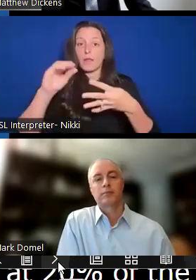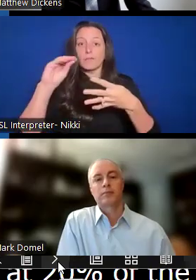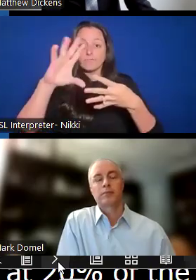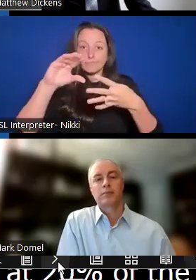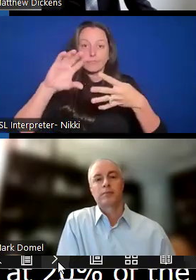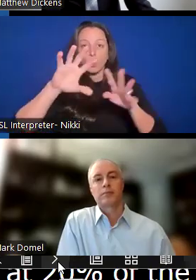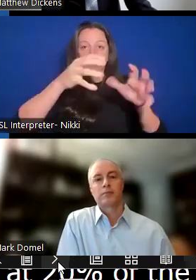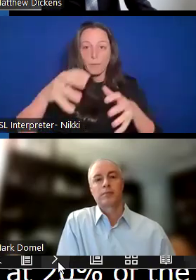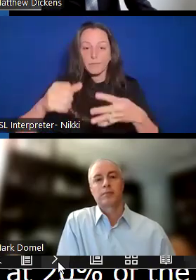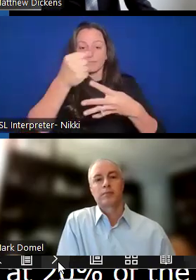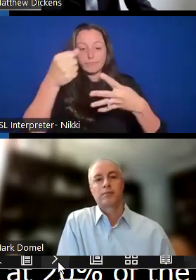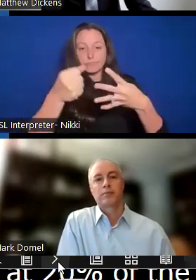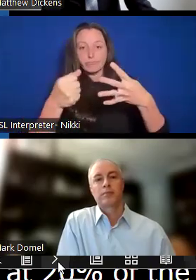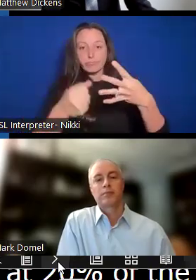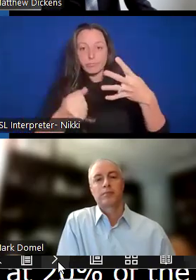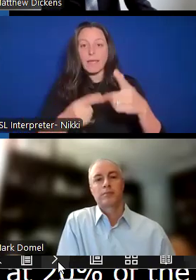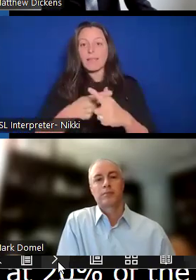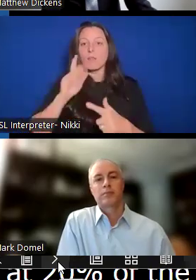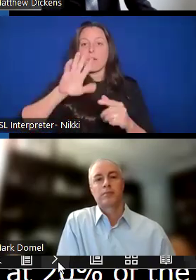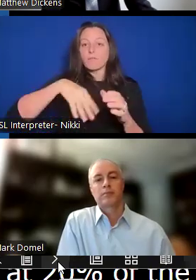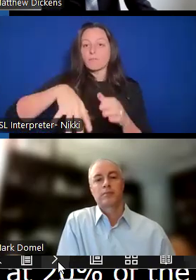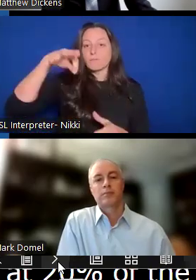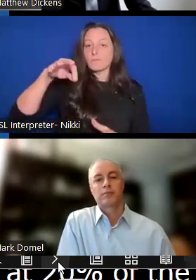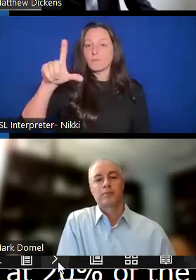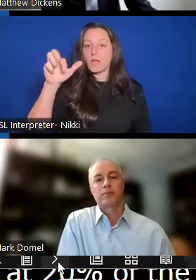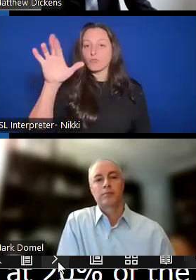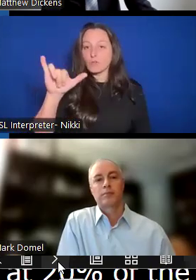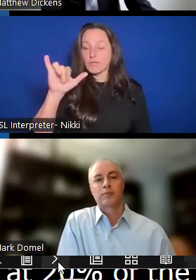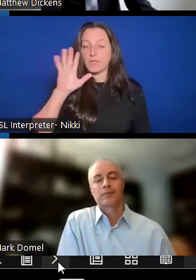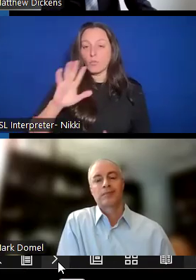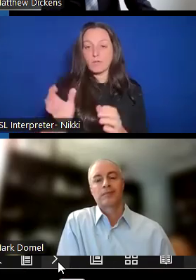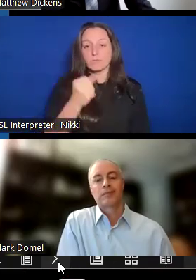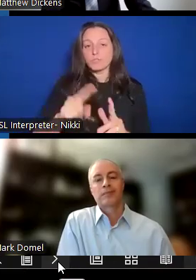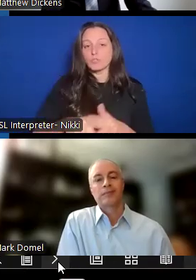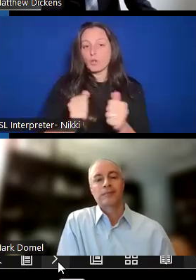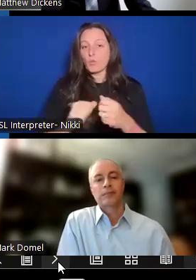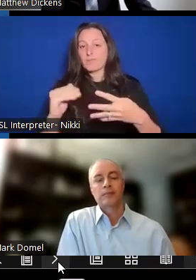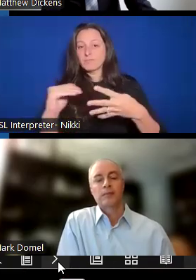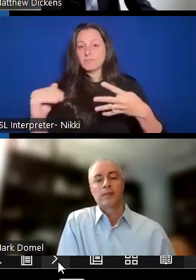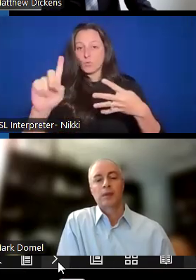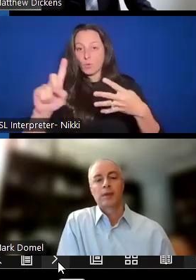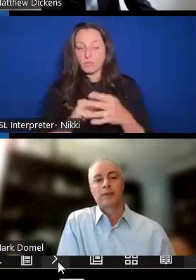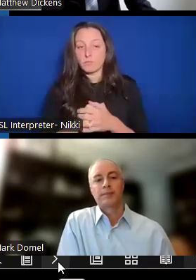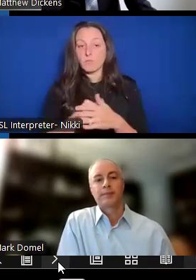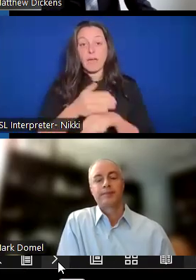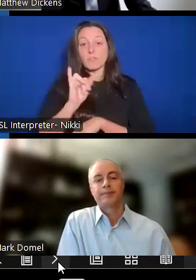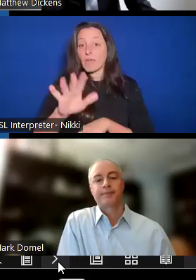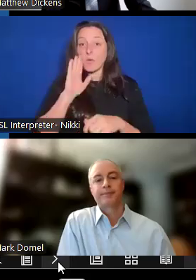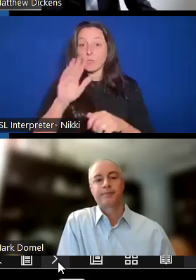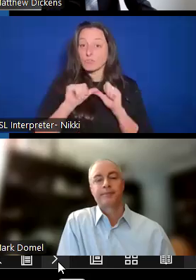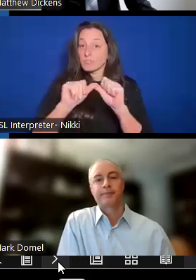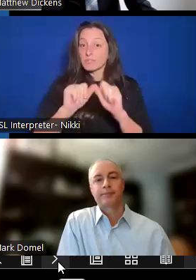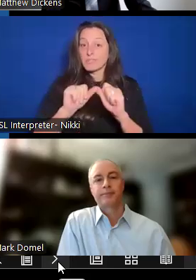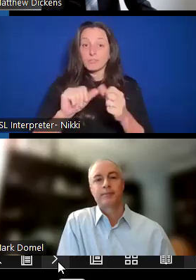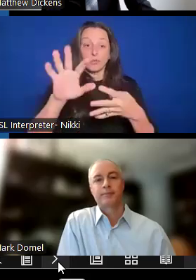lottery will be run and make awards starting with the tier 1 applicants. And then we'll just keep running down the list and